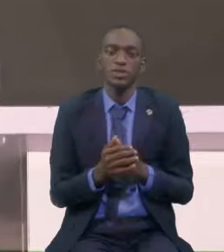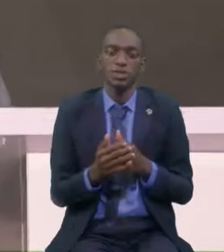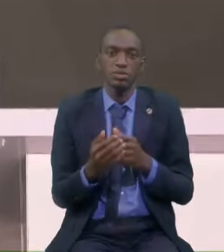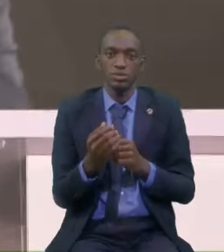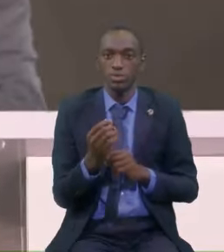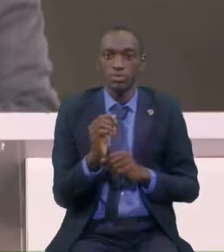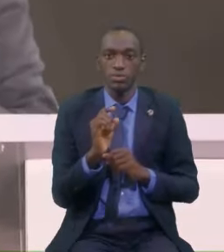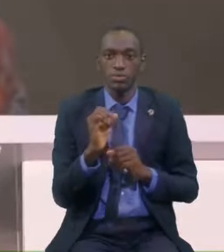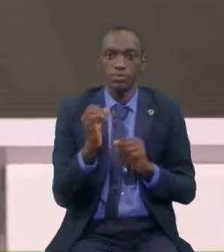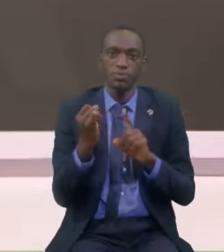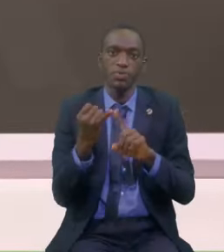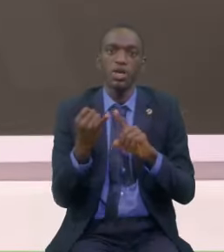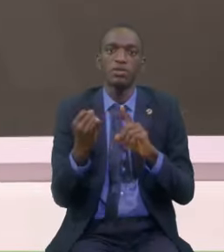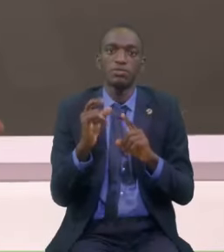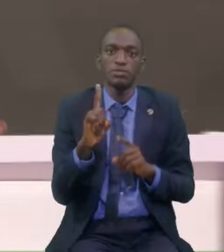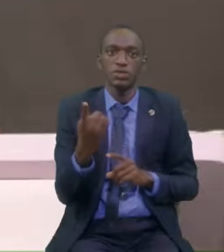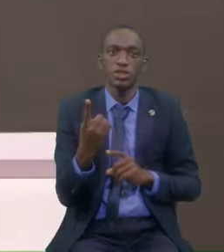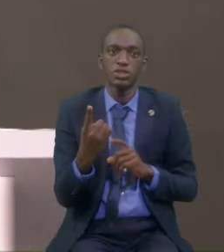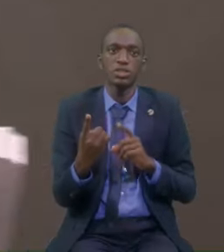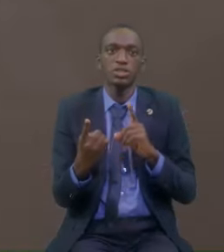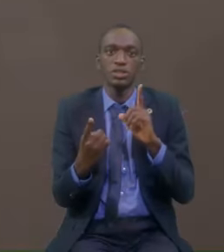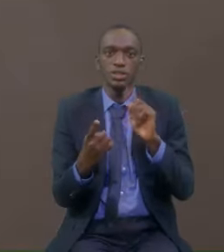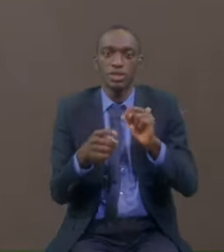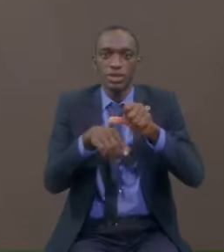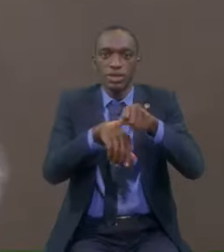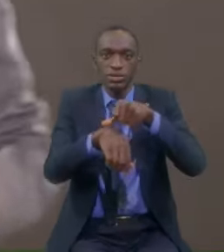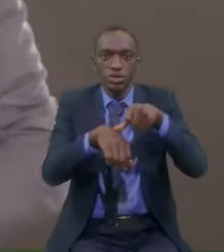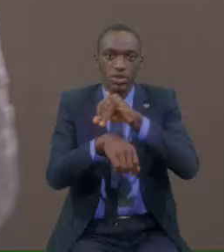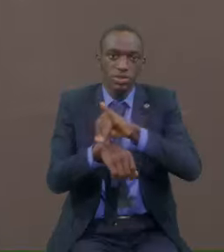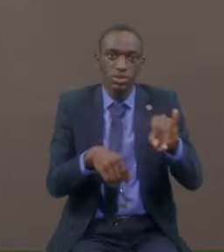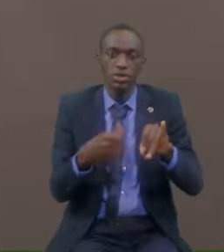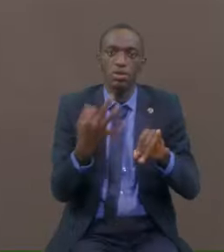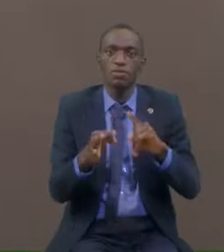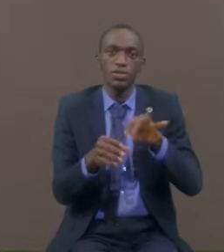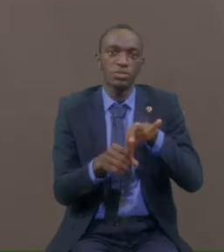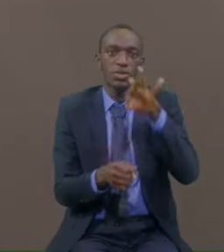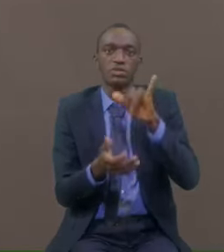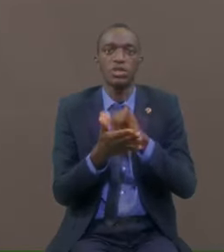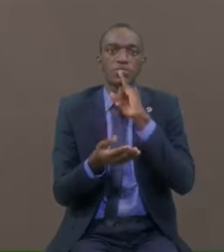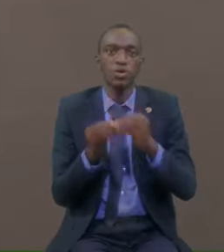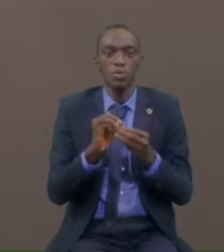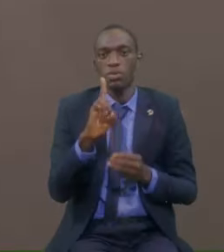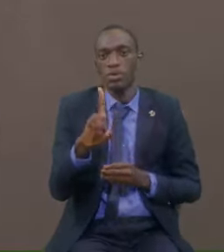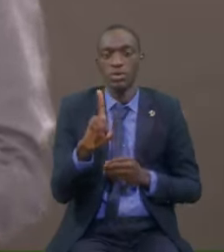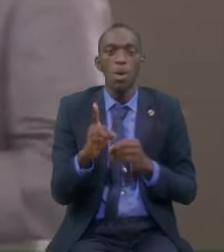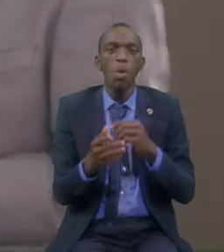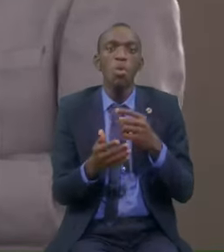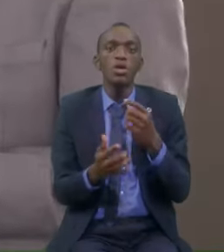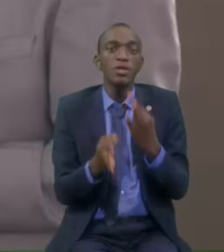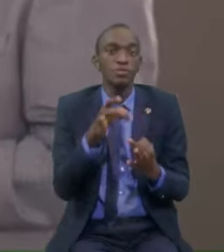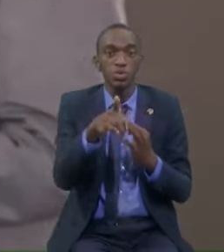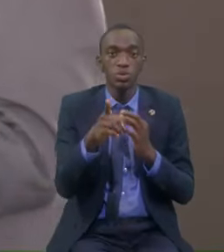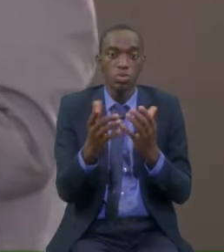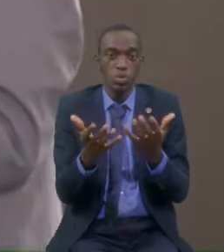the Spirit, that's number one, what we are waiting for. If we're going to be strong in ministry, strong